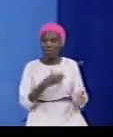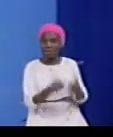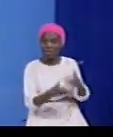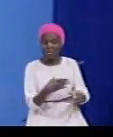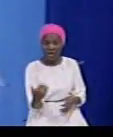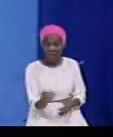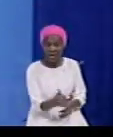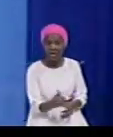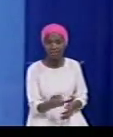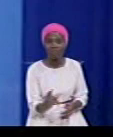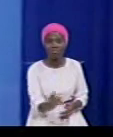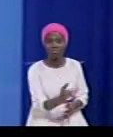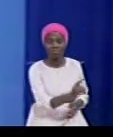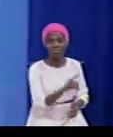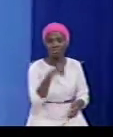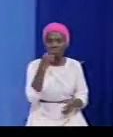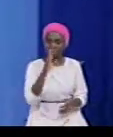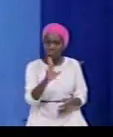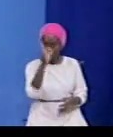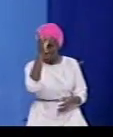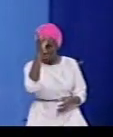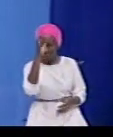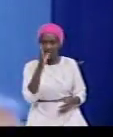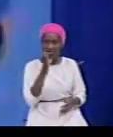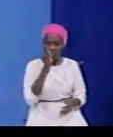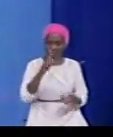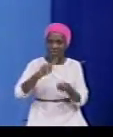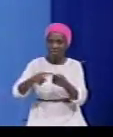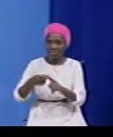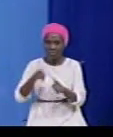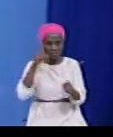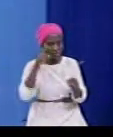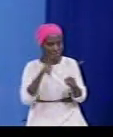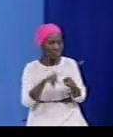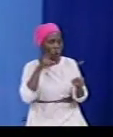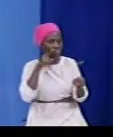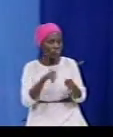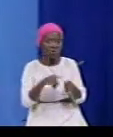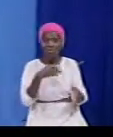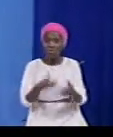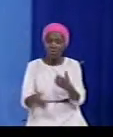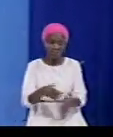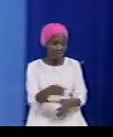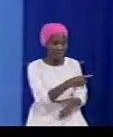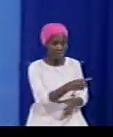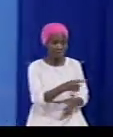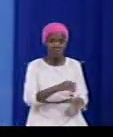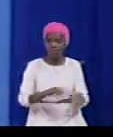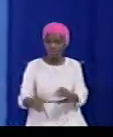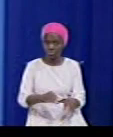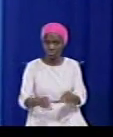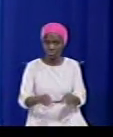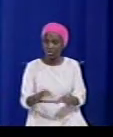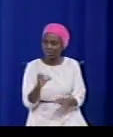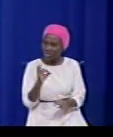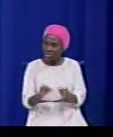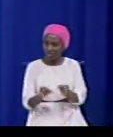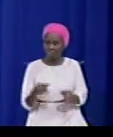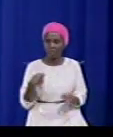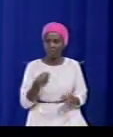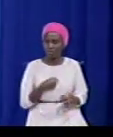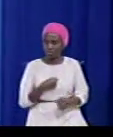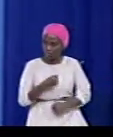a mother, a father, a friend, a brother, a relation, whatever they do, if we suffer